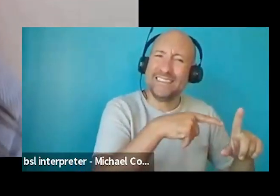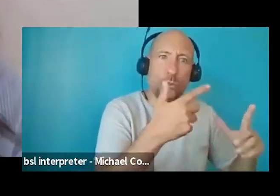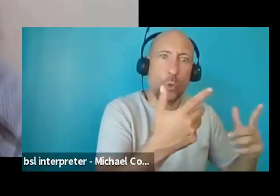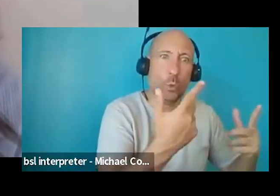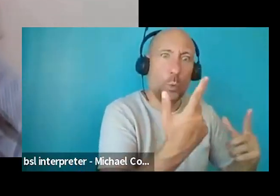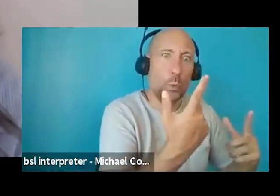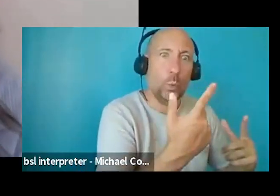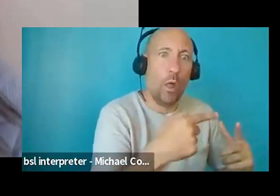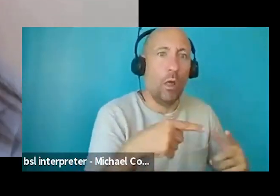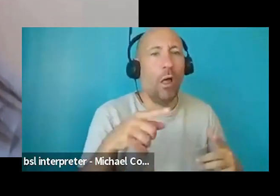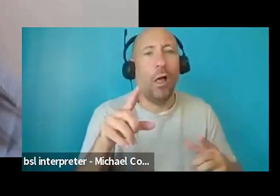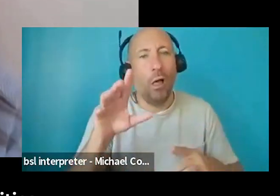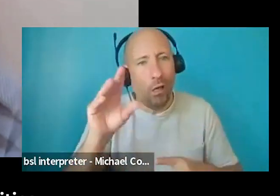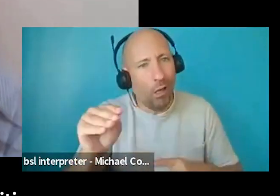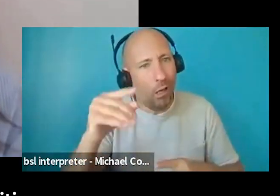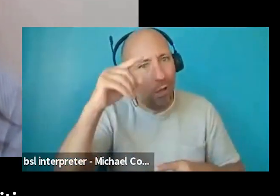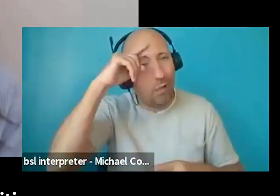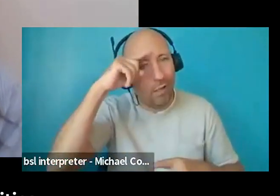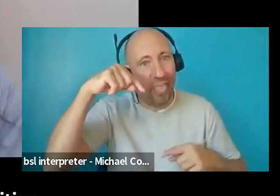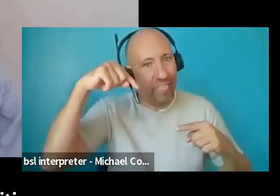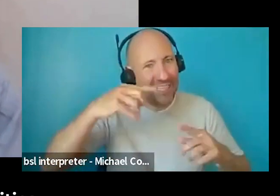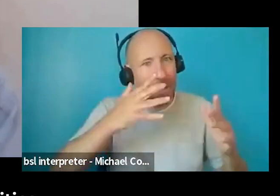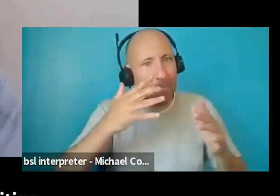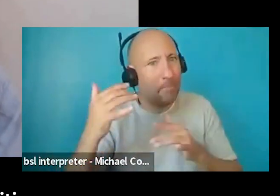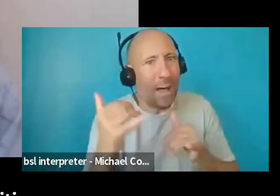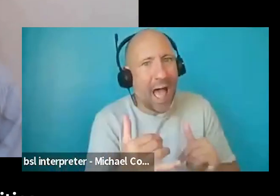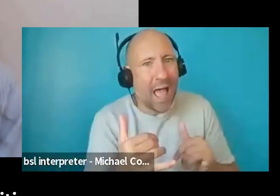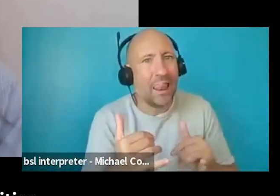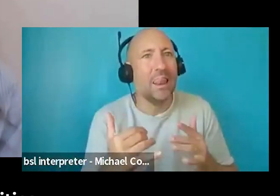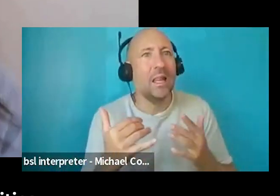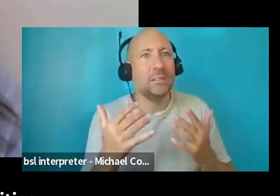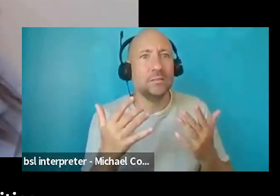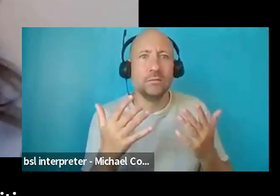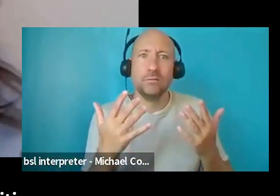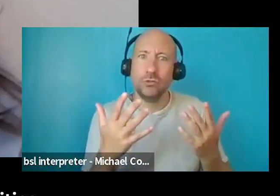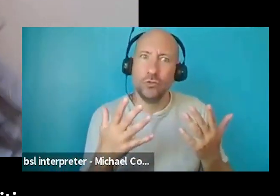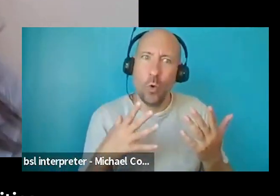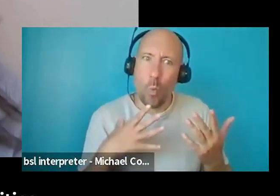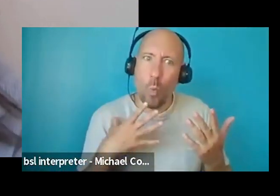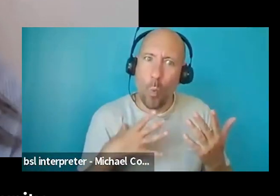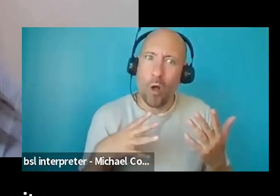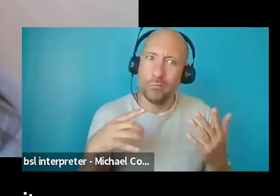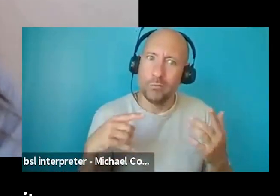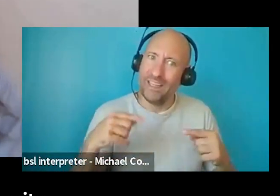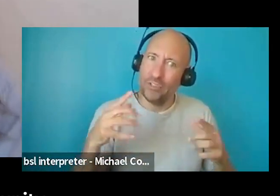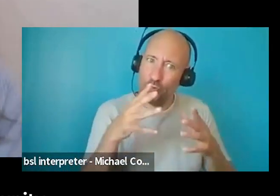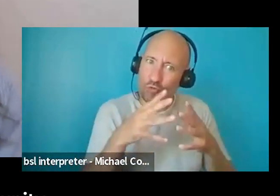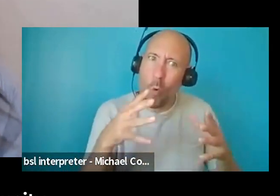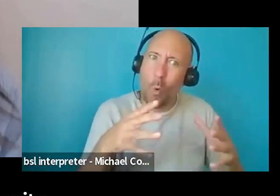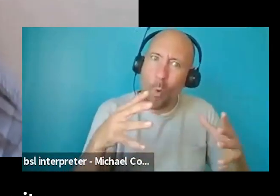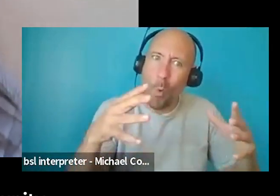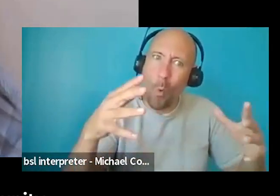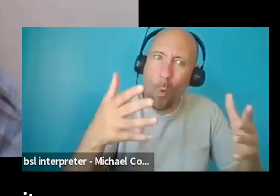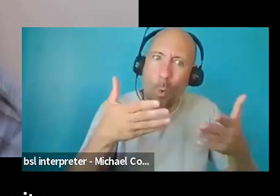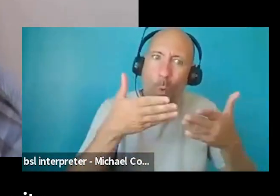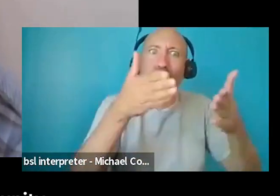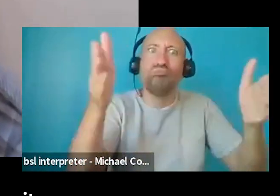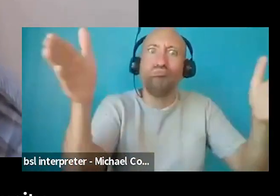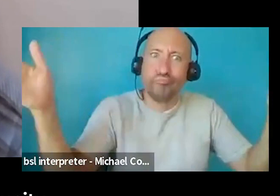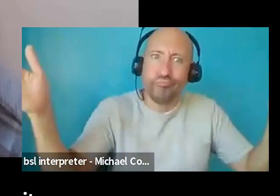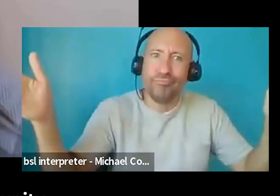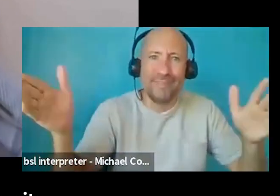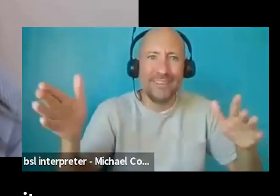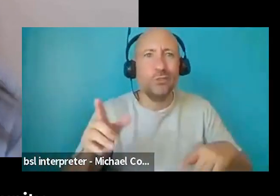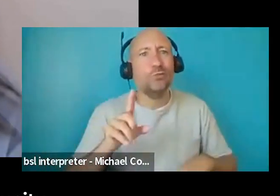a pilot project. And in order to broaden opportunities, we